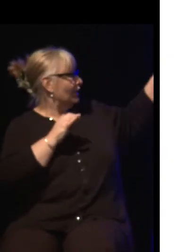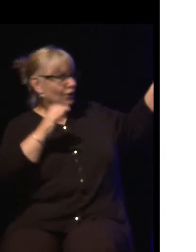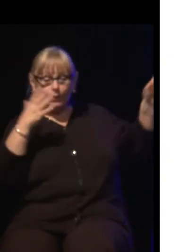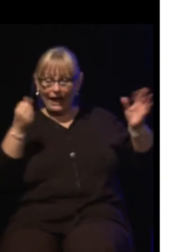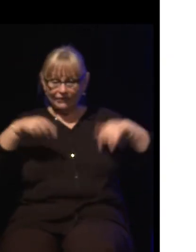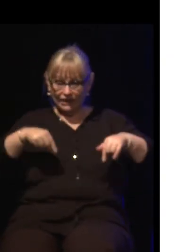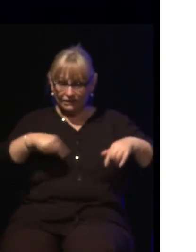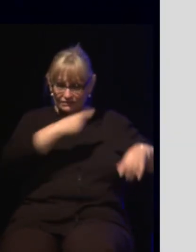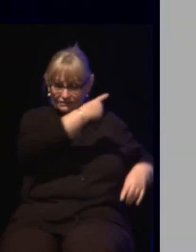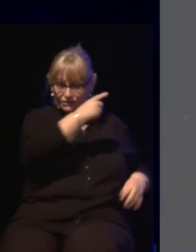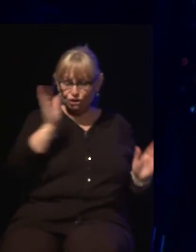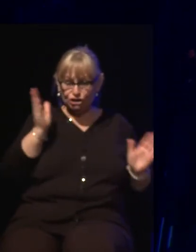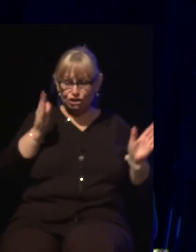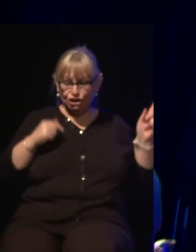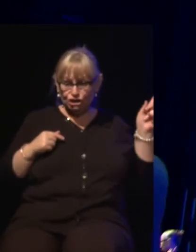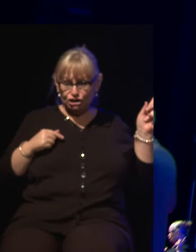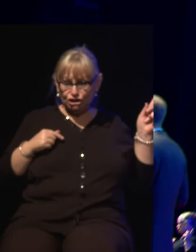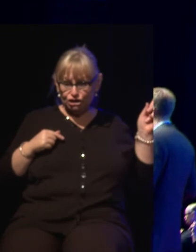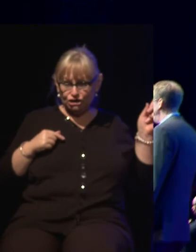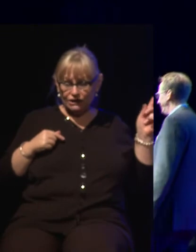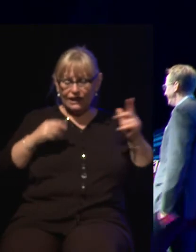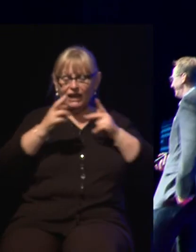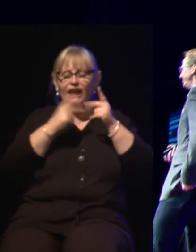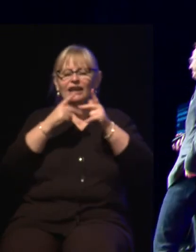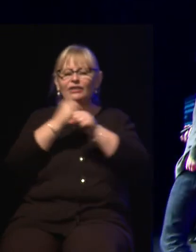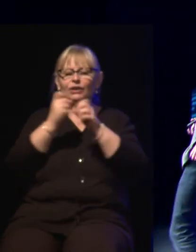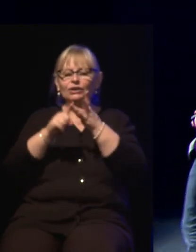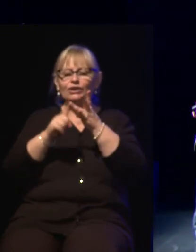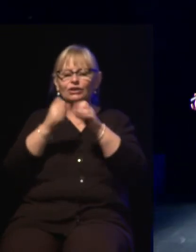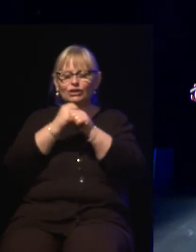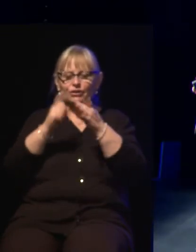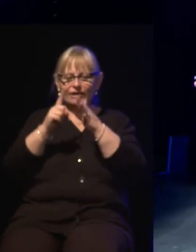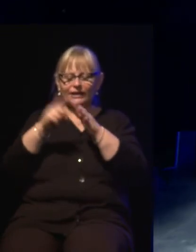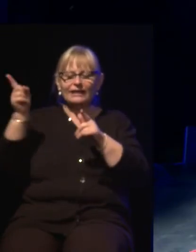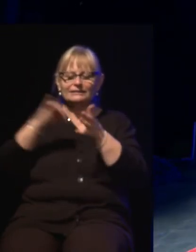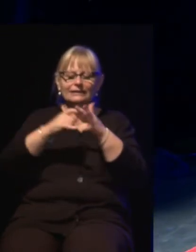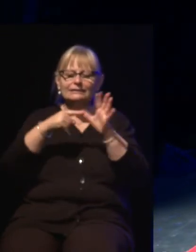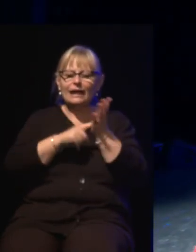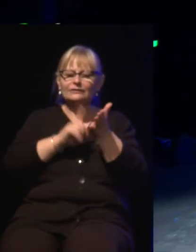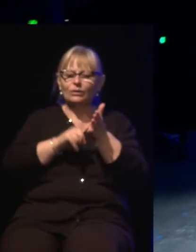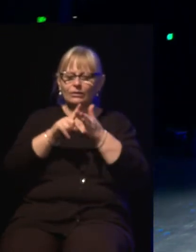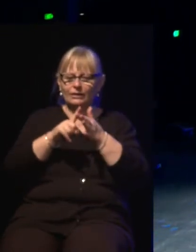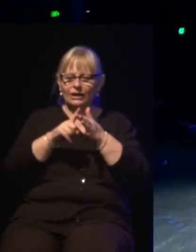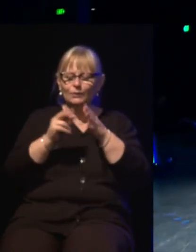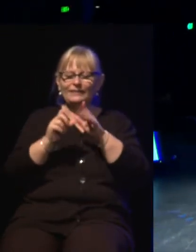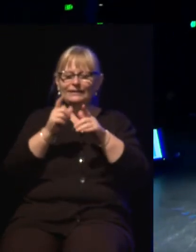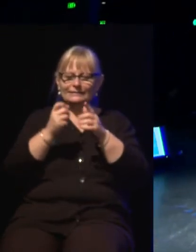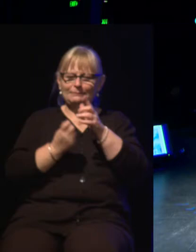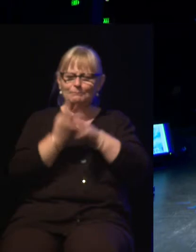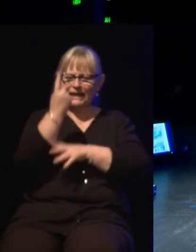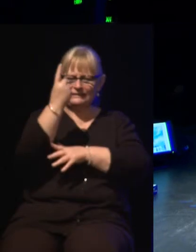share here, too. Another example of Googie architecture is the Seattle Space Needle. Well, you know where I'm going to go with this, right?